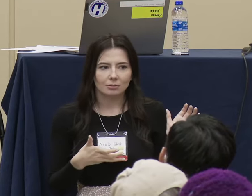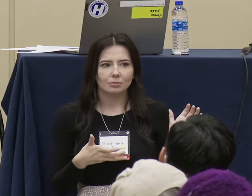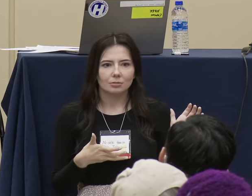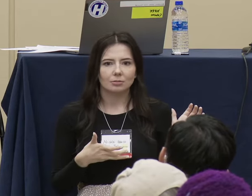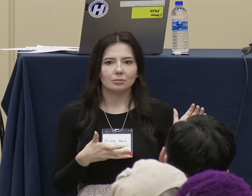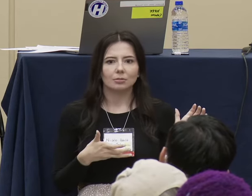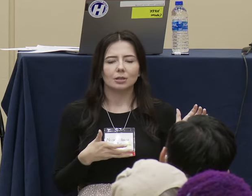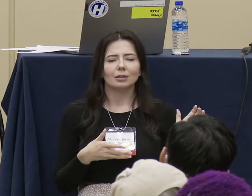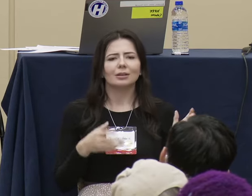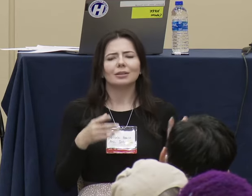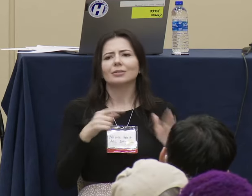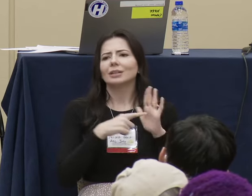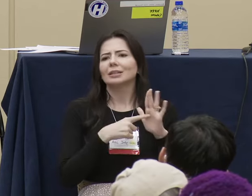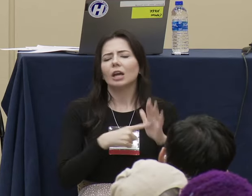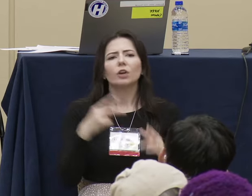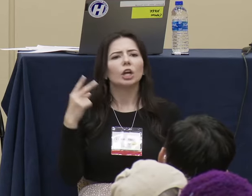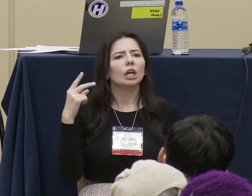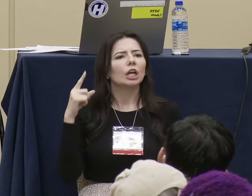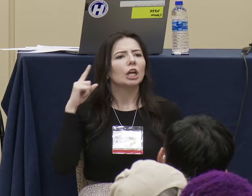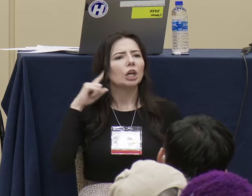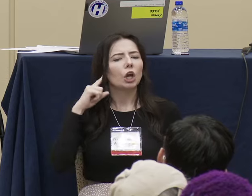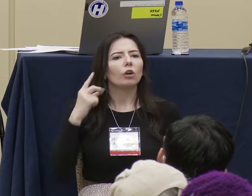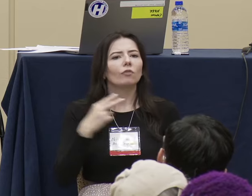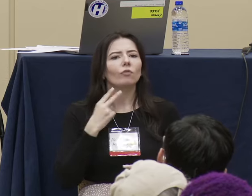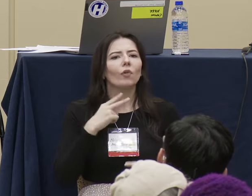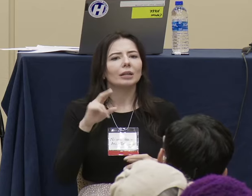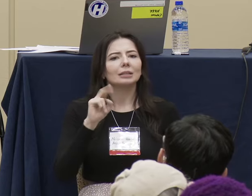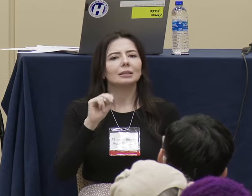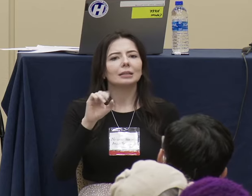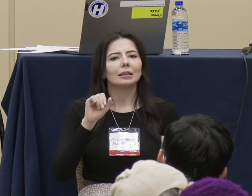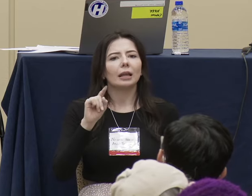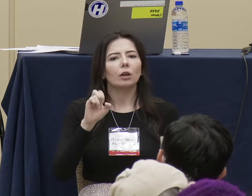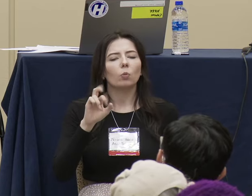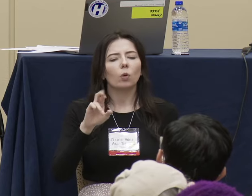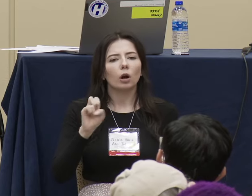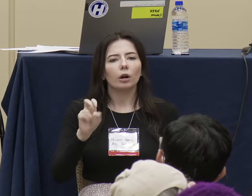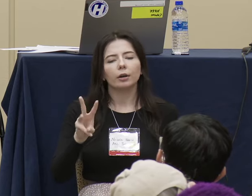there's Hearing Voices networks, both here and